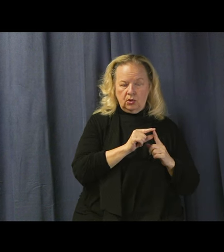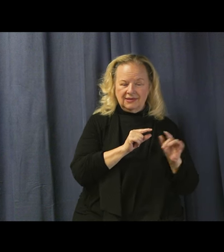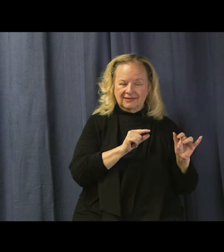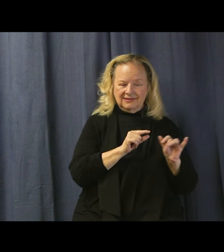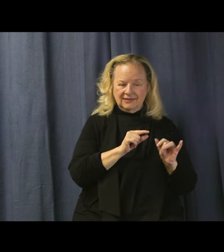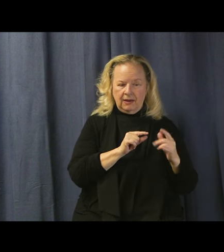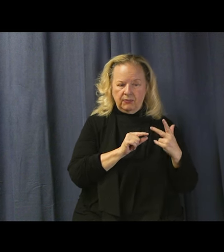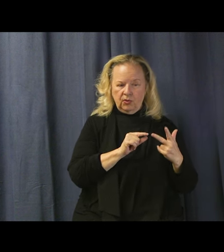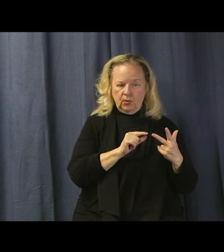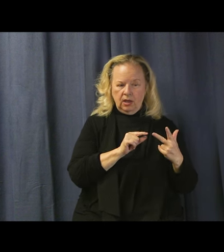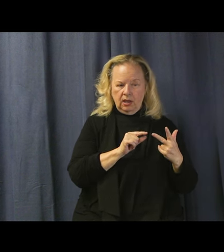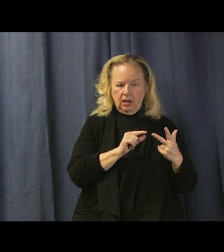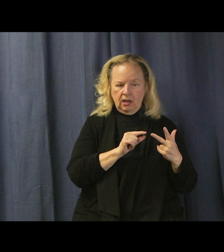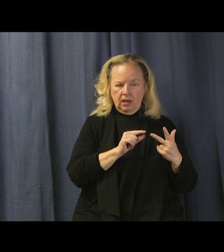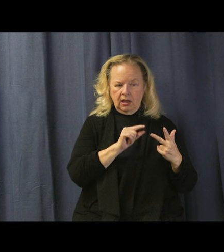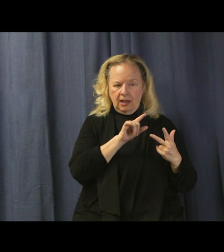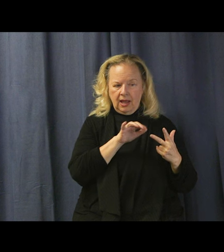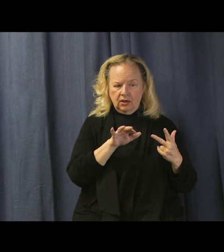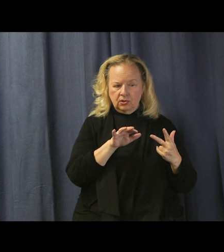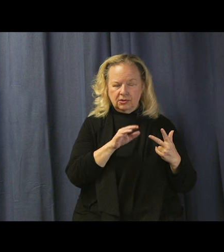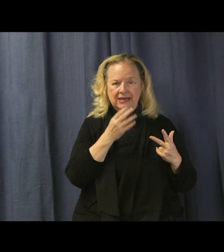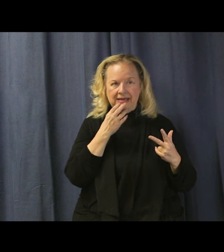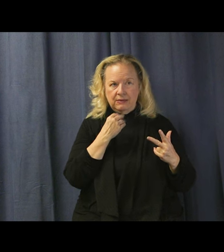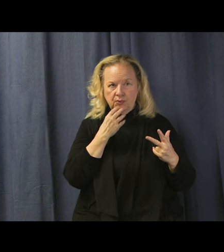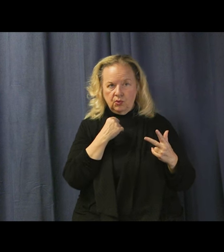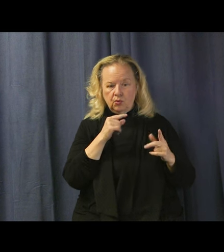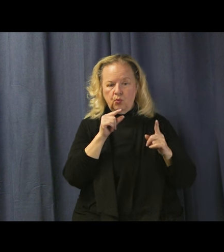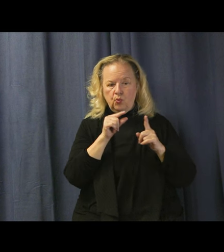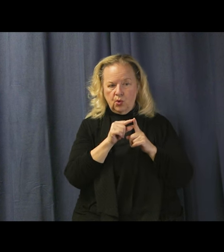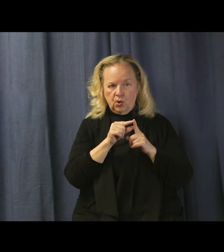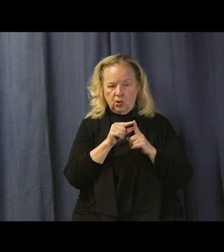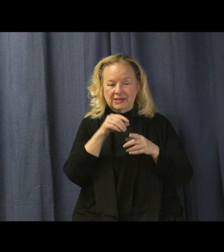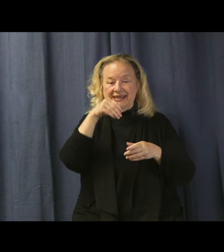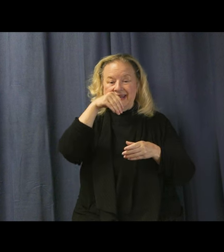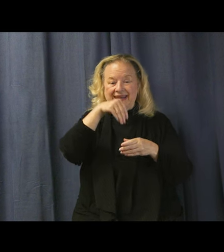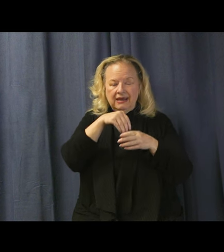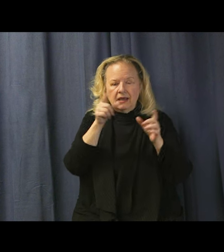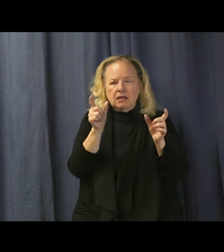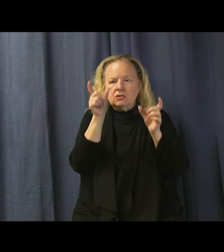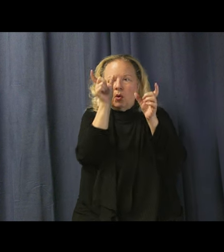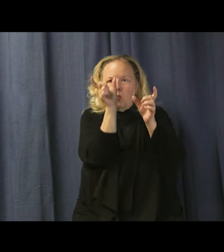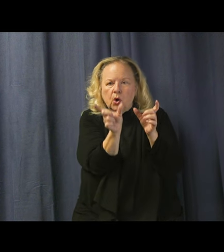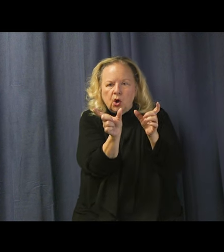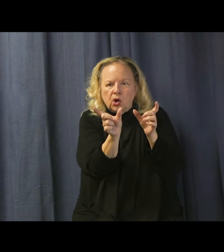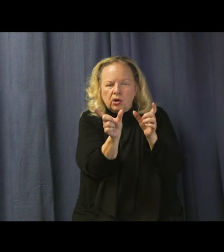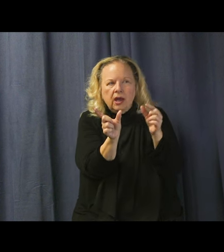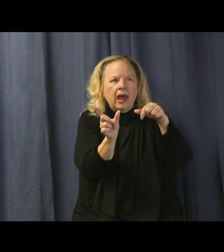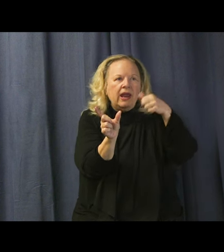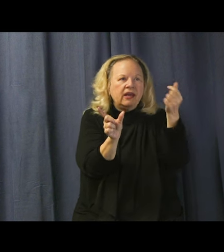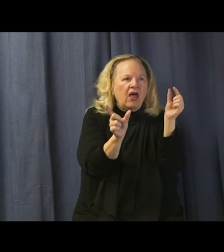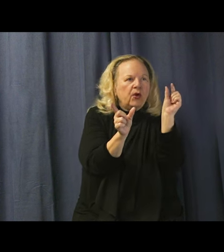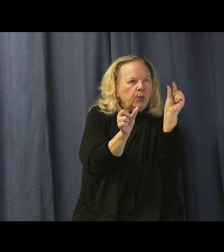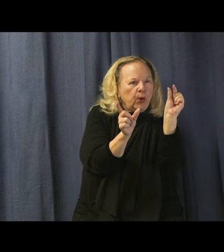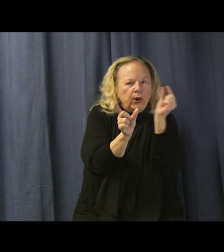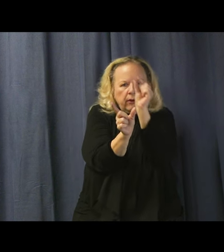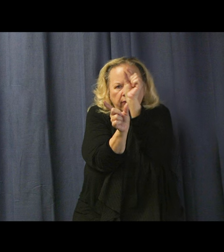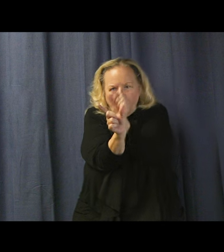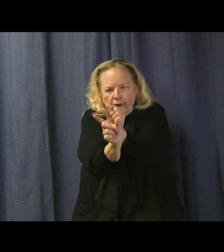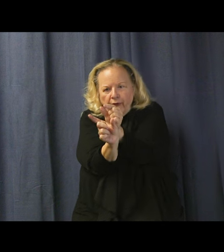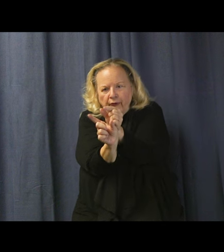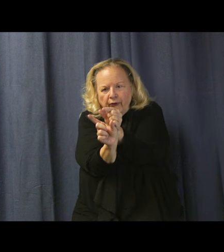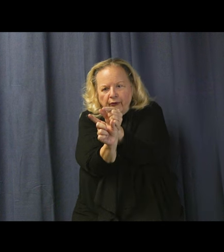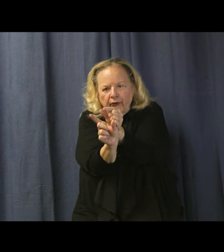letters. So I want you to notice in Hebrew, there are words within words. Okay, not only is every letter a word, but you can